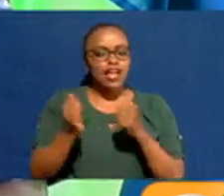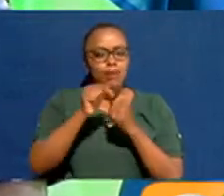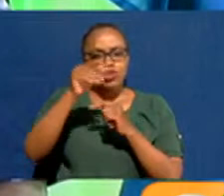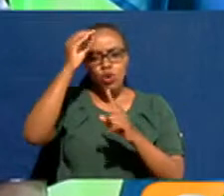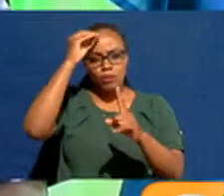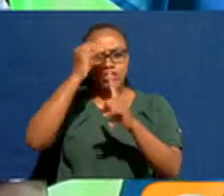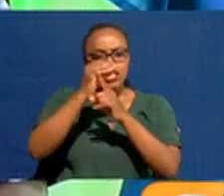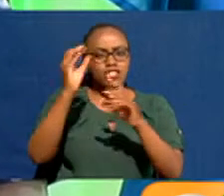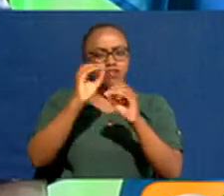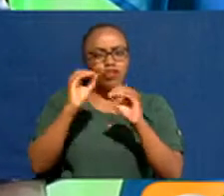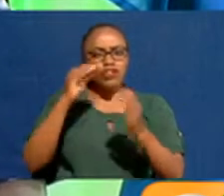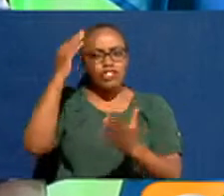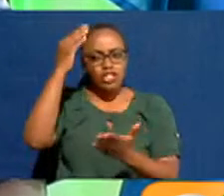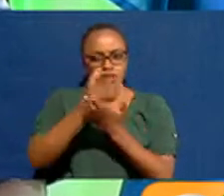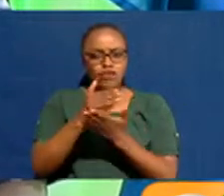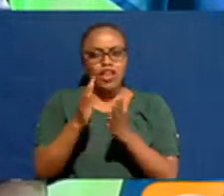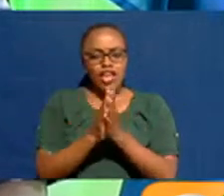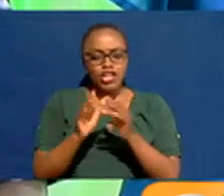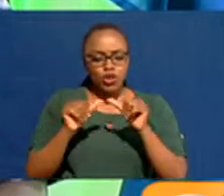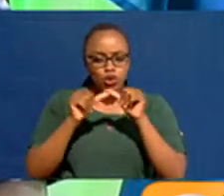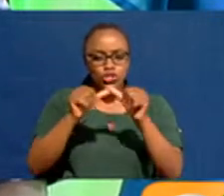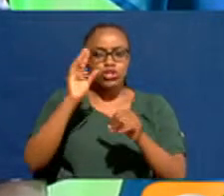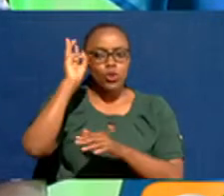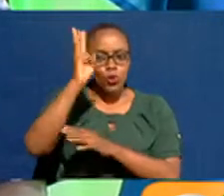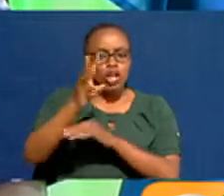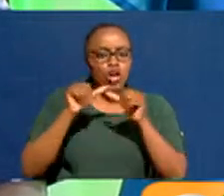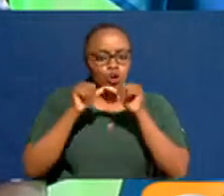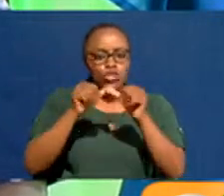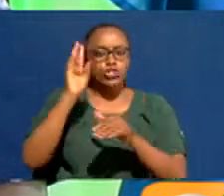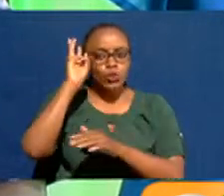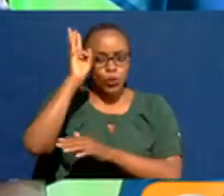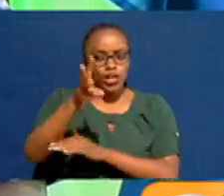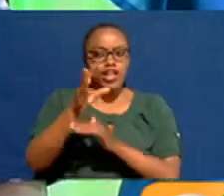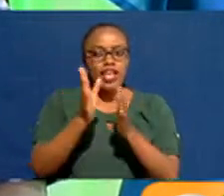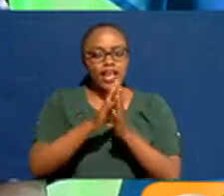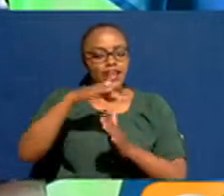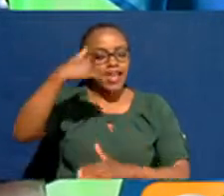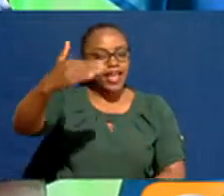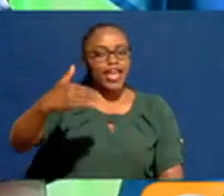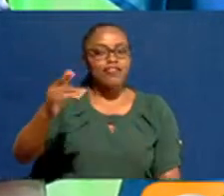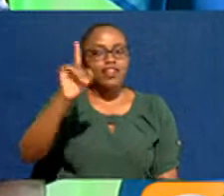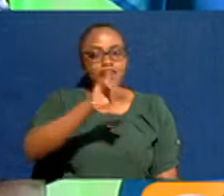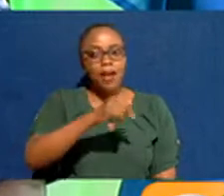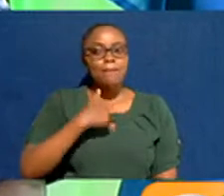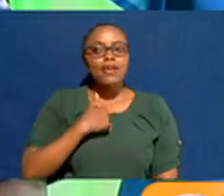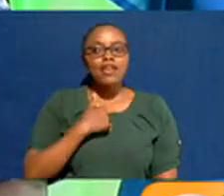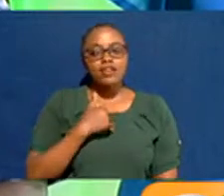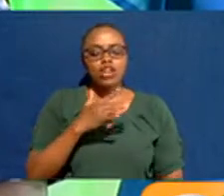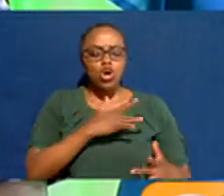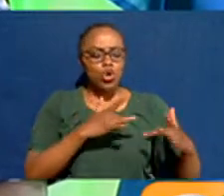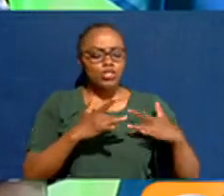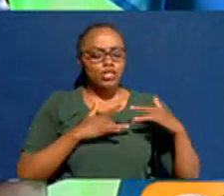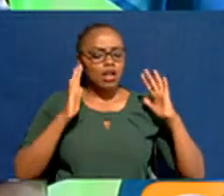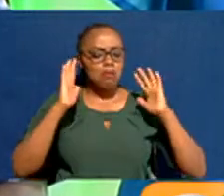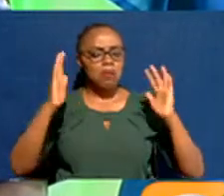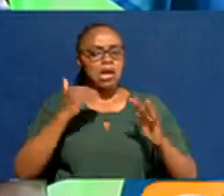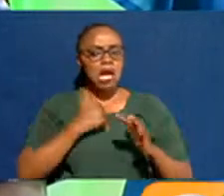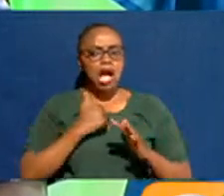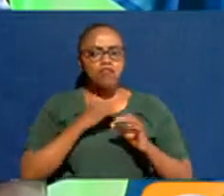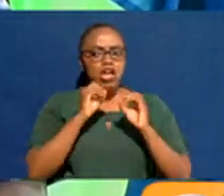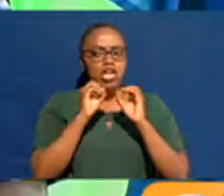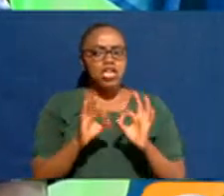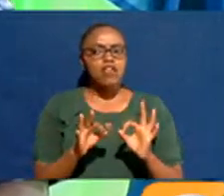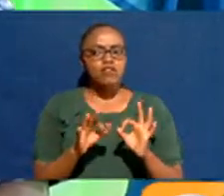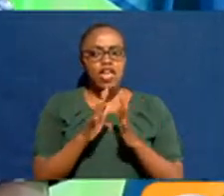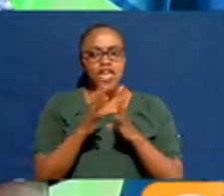and that is the truth. No, and we shall continue. We shall continue every day. I would have been concerned if